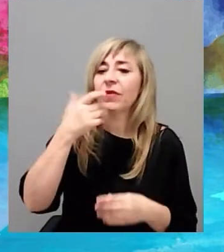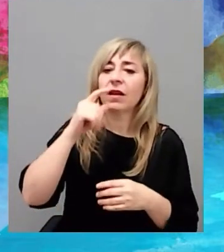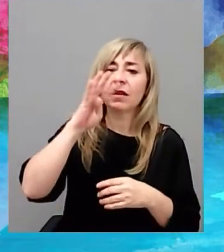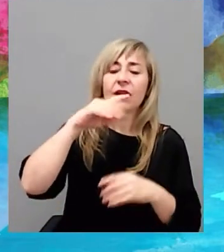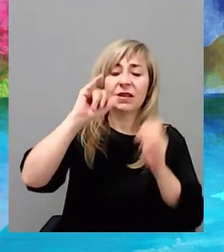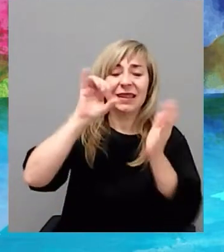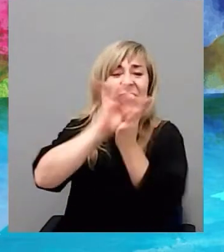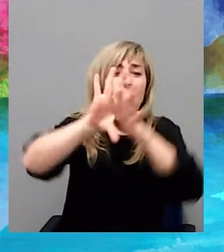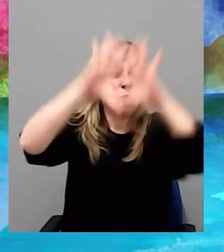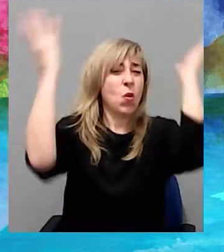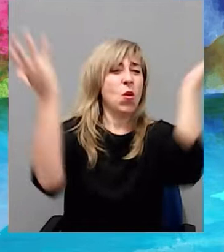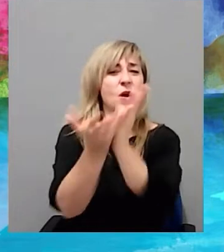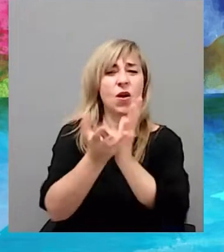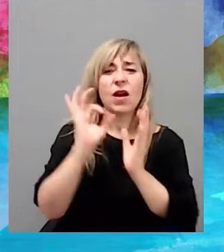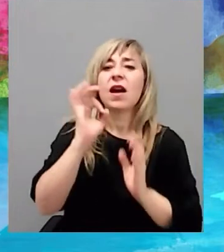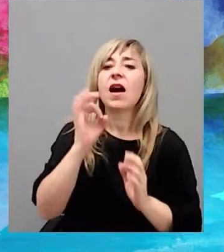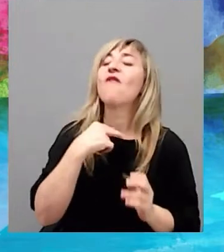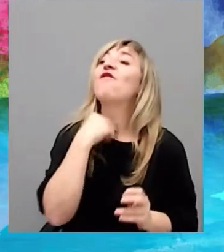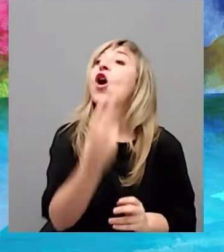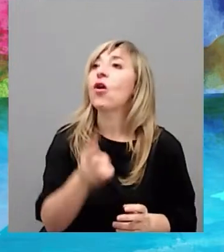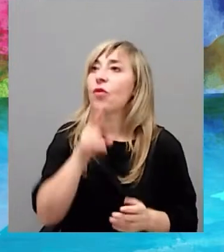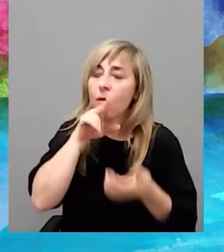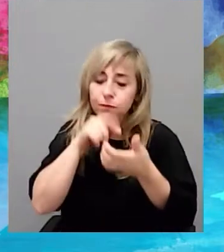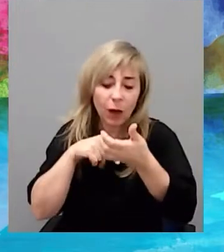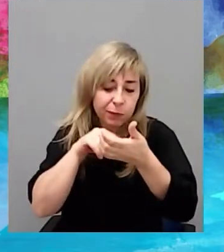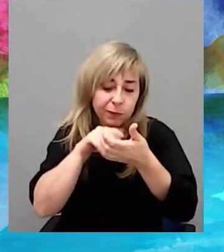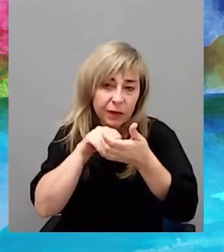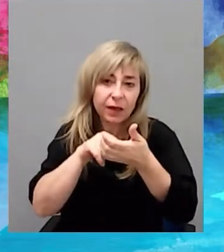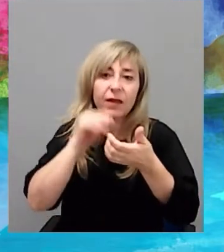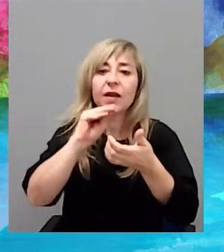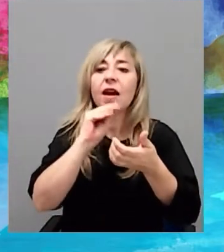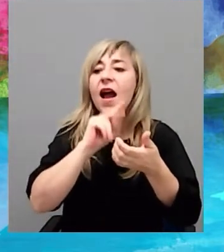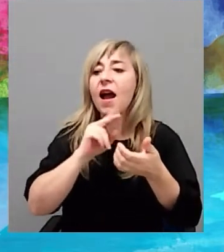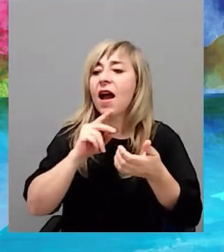users that use the voice notification service,